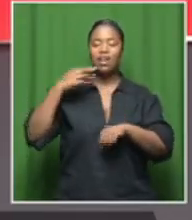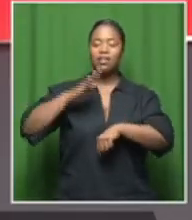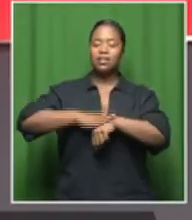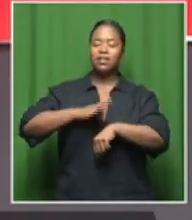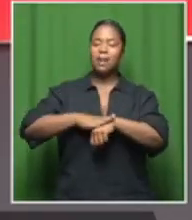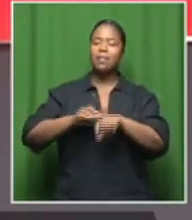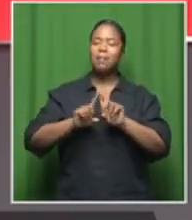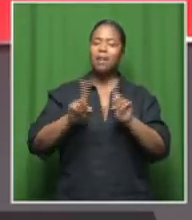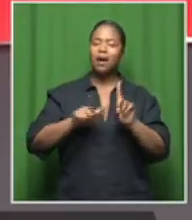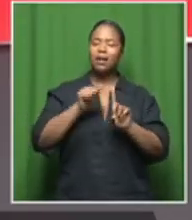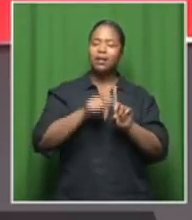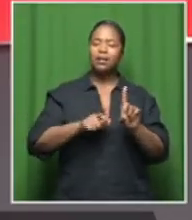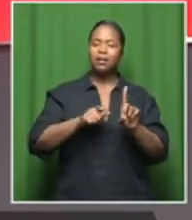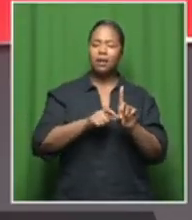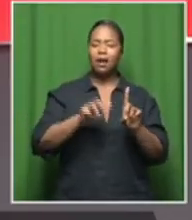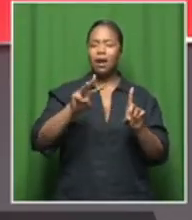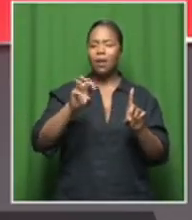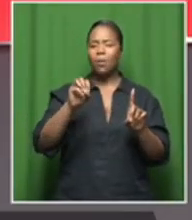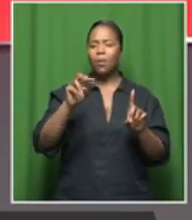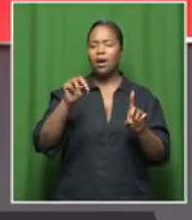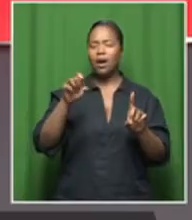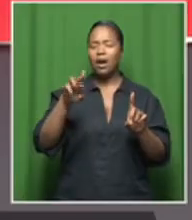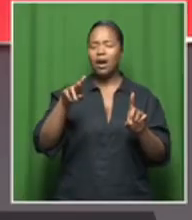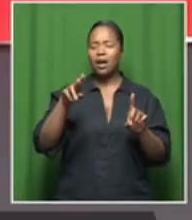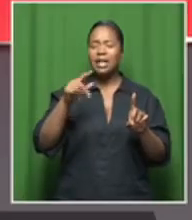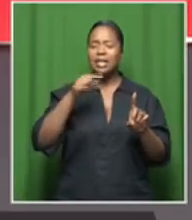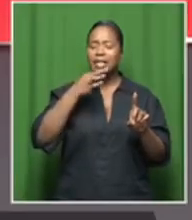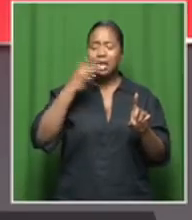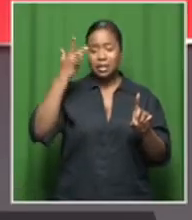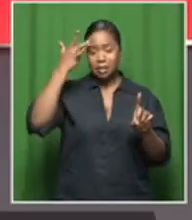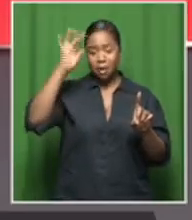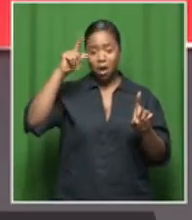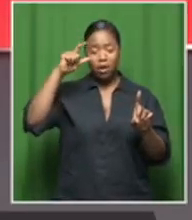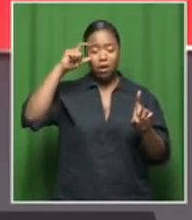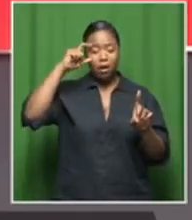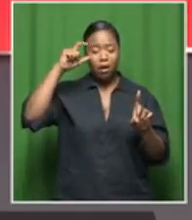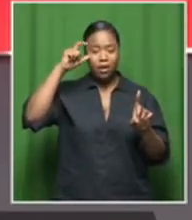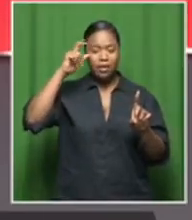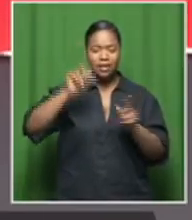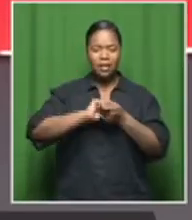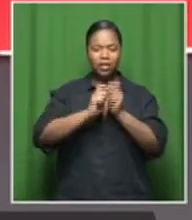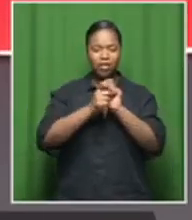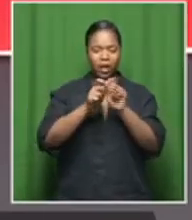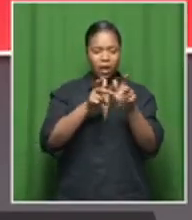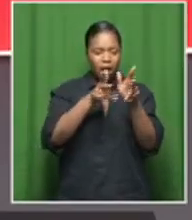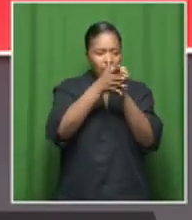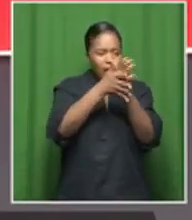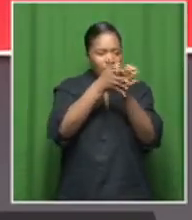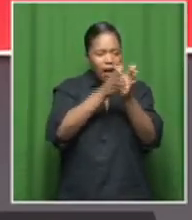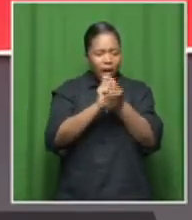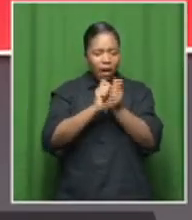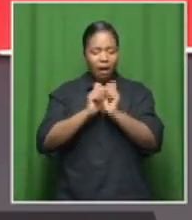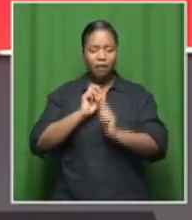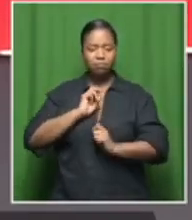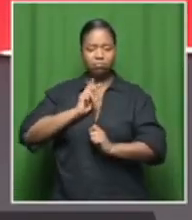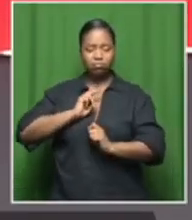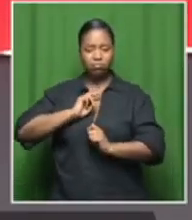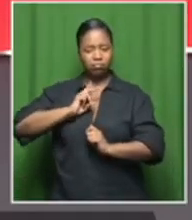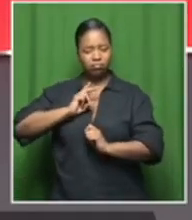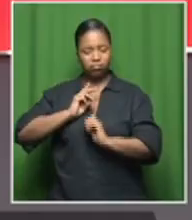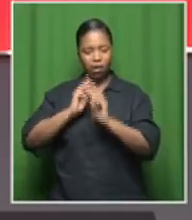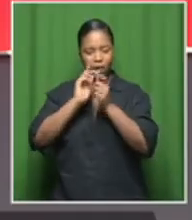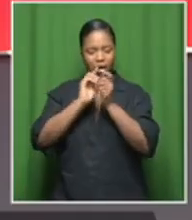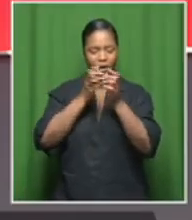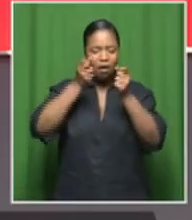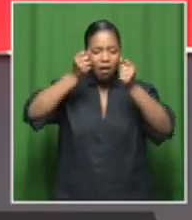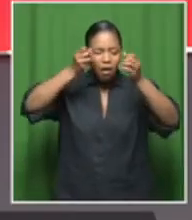mission, it goes far beyond hardware, from smart glasses that convert gestures into speech, new performance platforms using AI. This is to